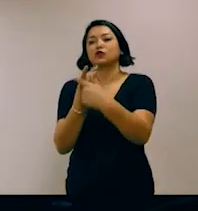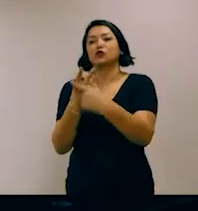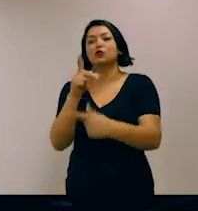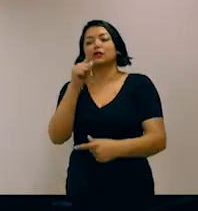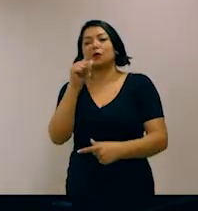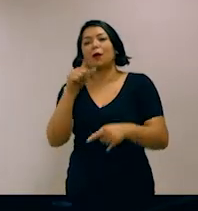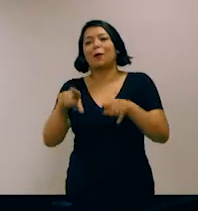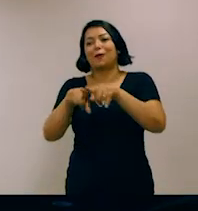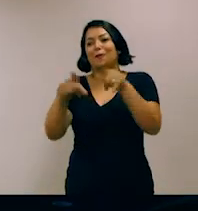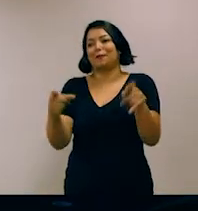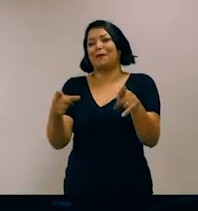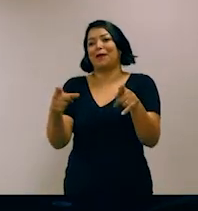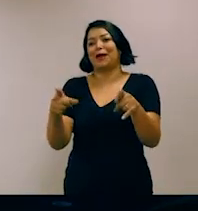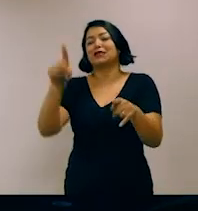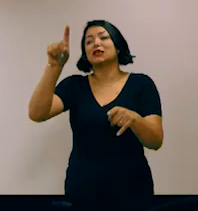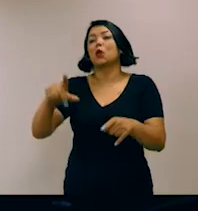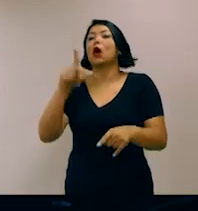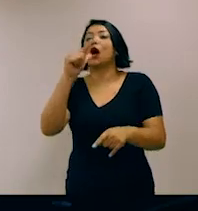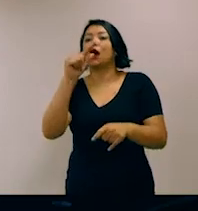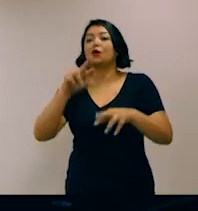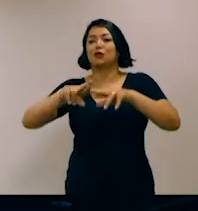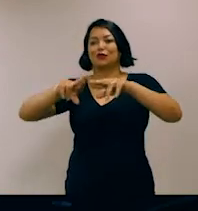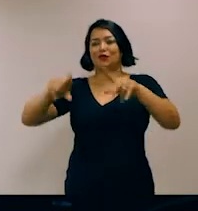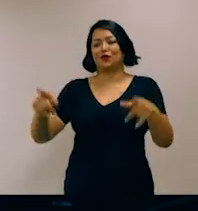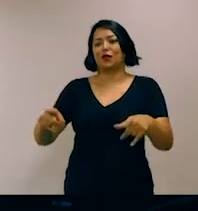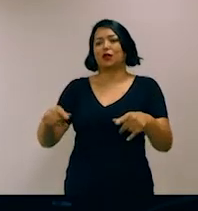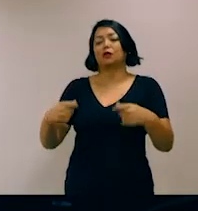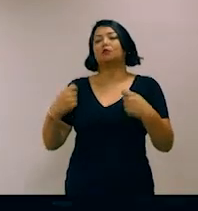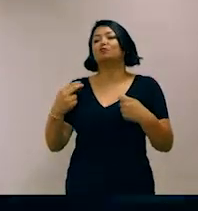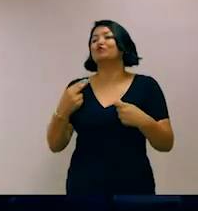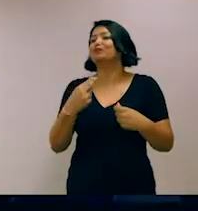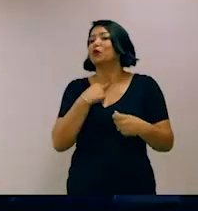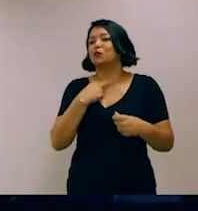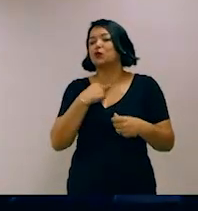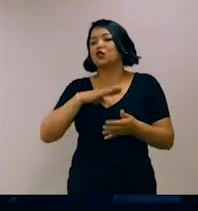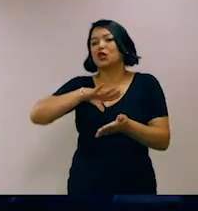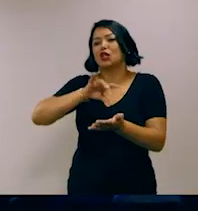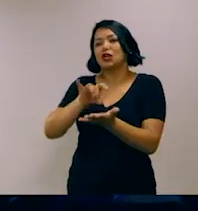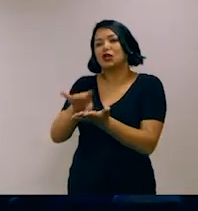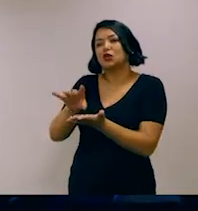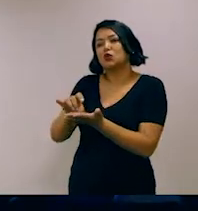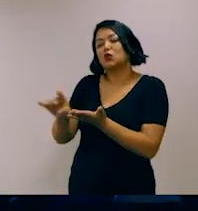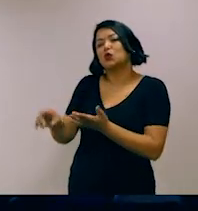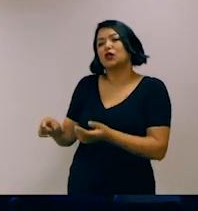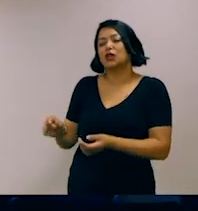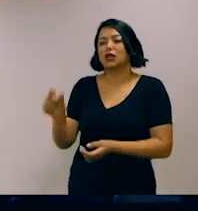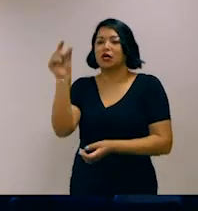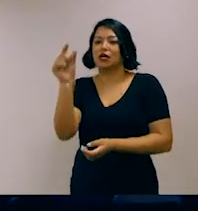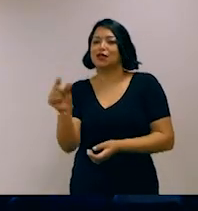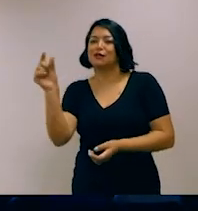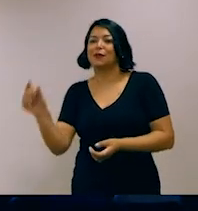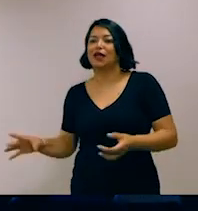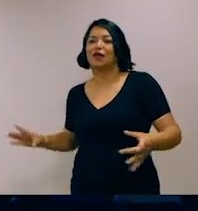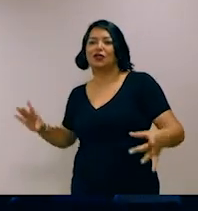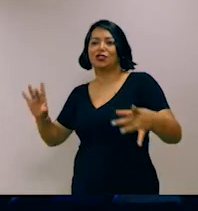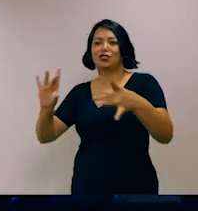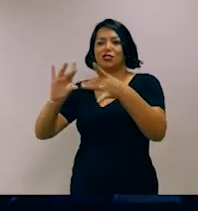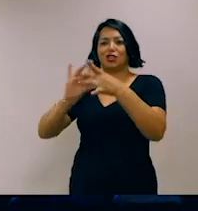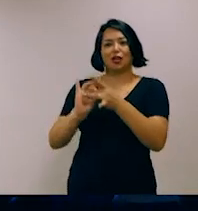And this was the right decision to make. And then we trained the fast text